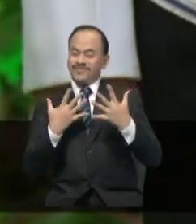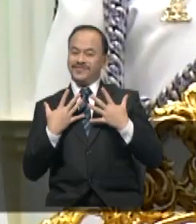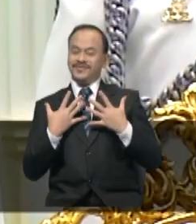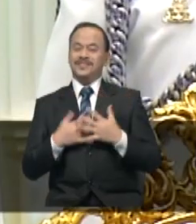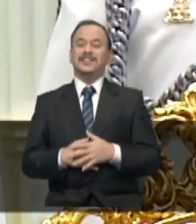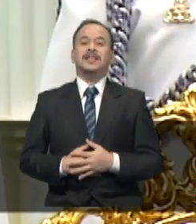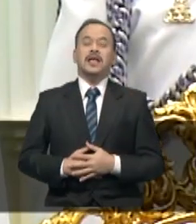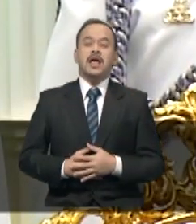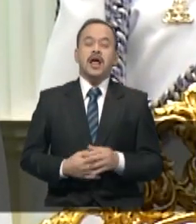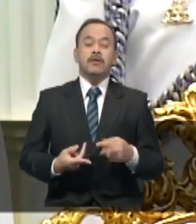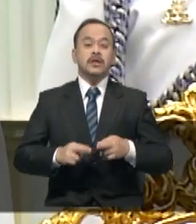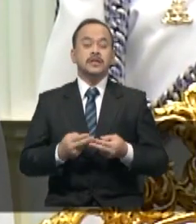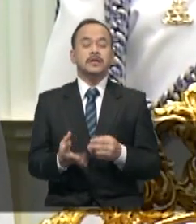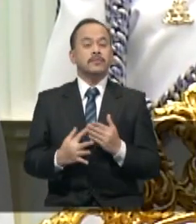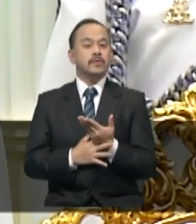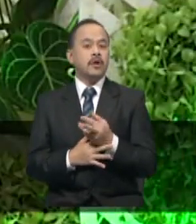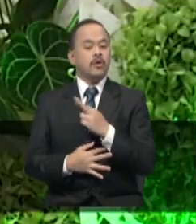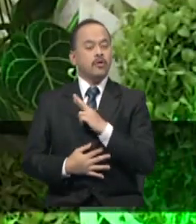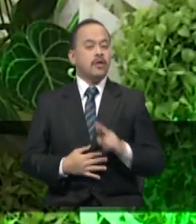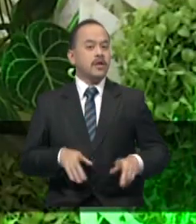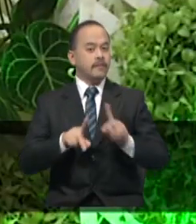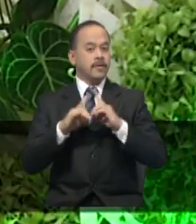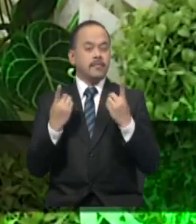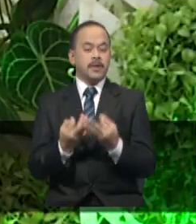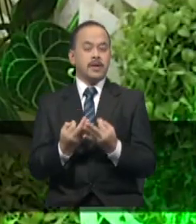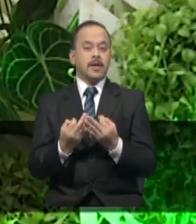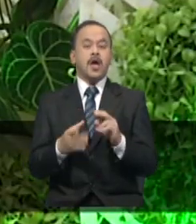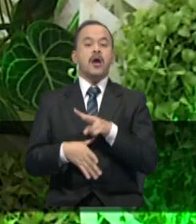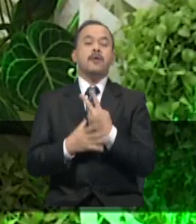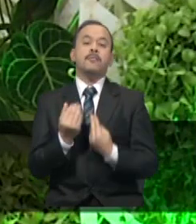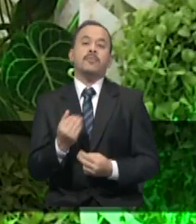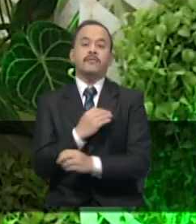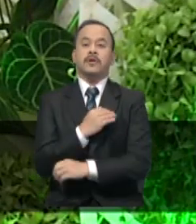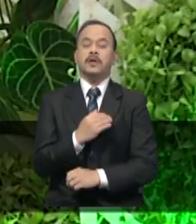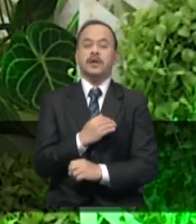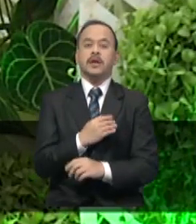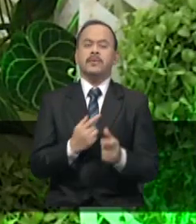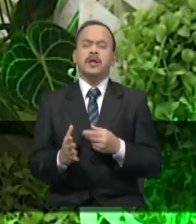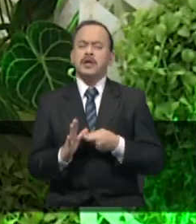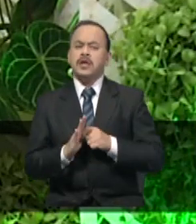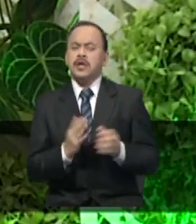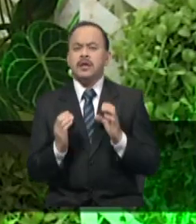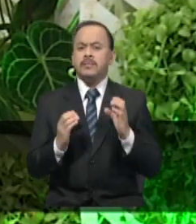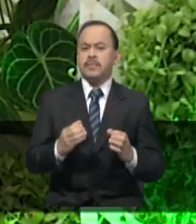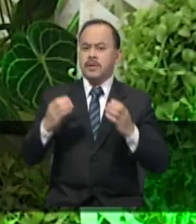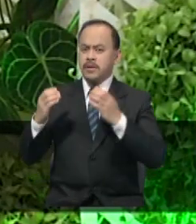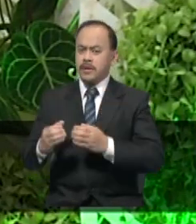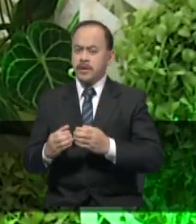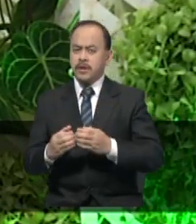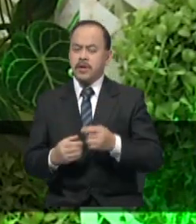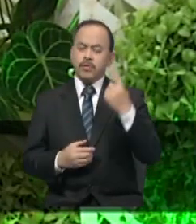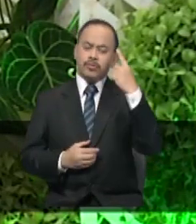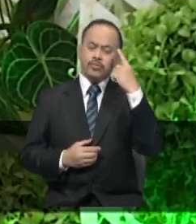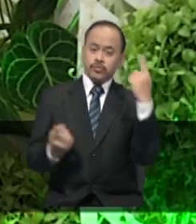between the royal families of our two countries have been a key pillar of our